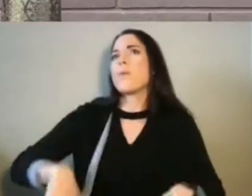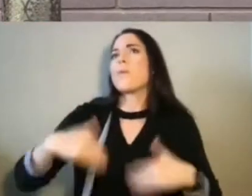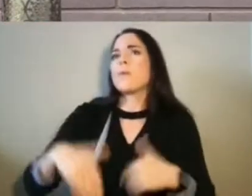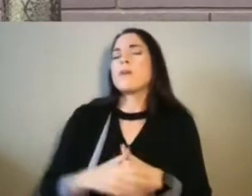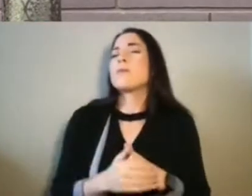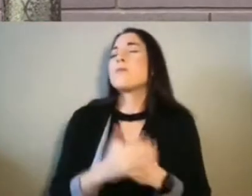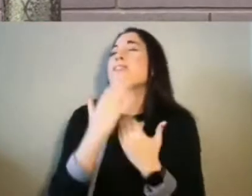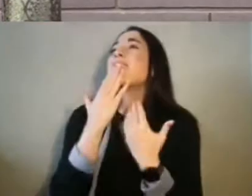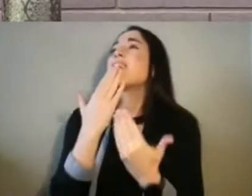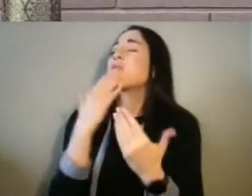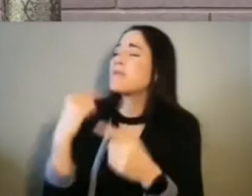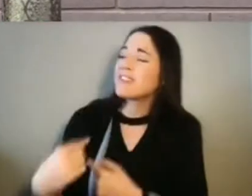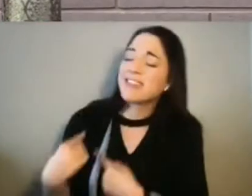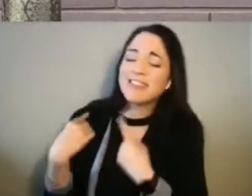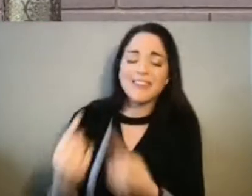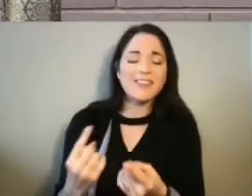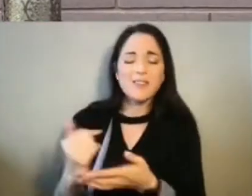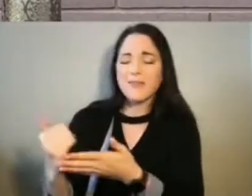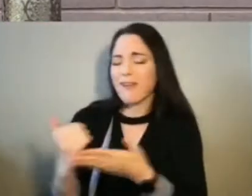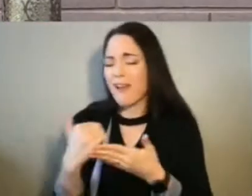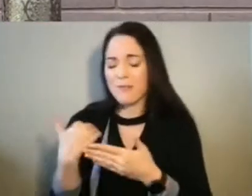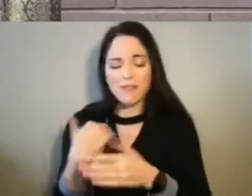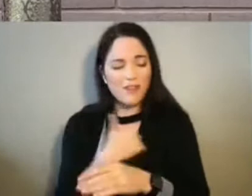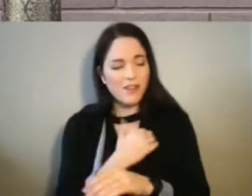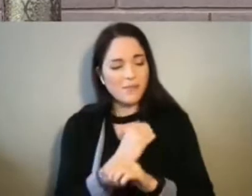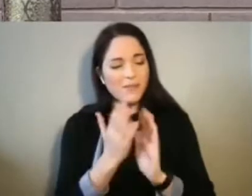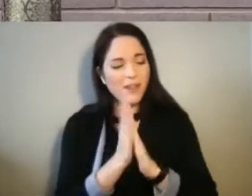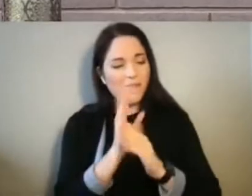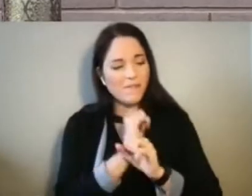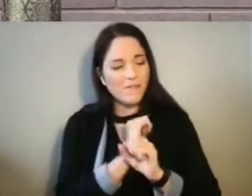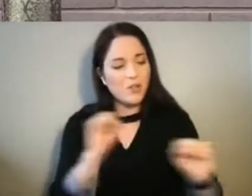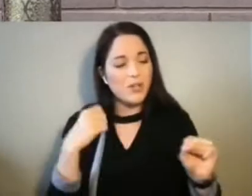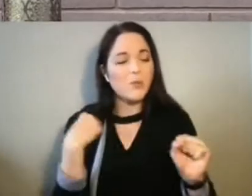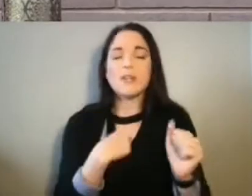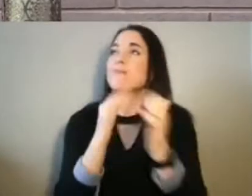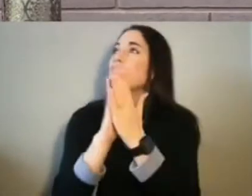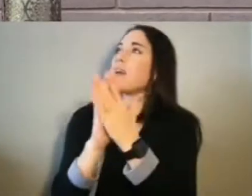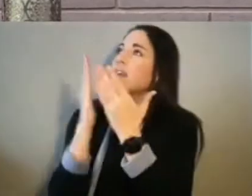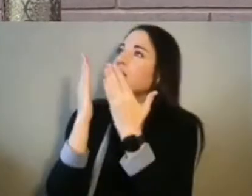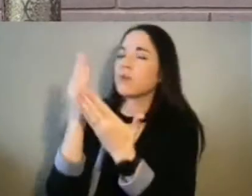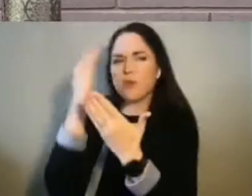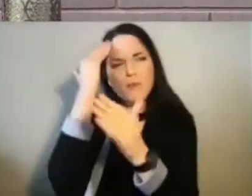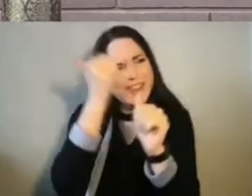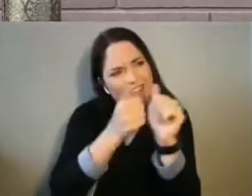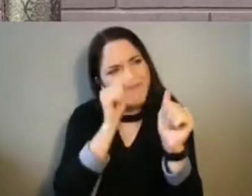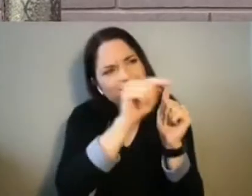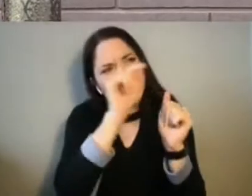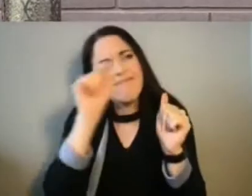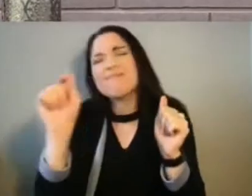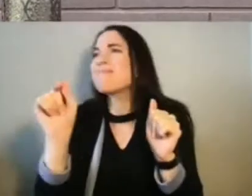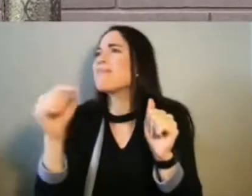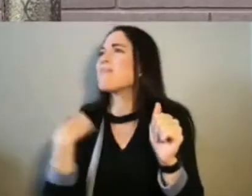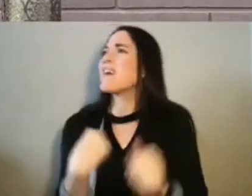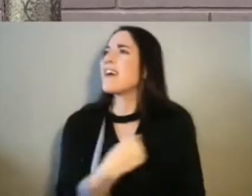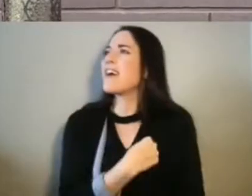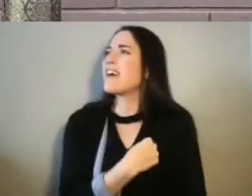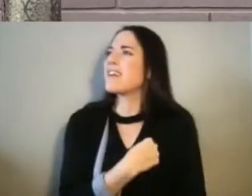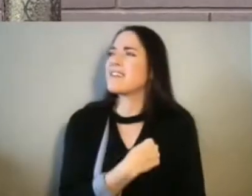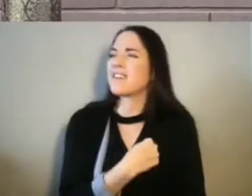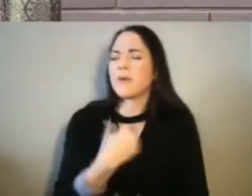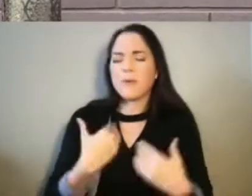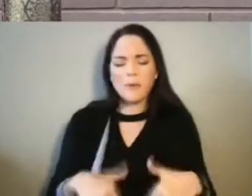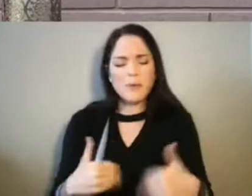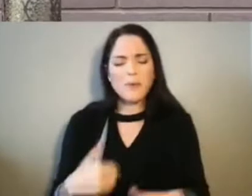We thank you, God, for your border-free spirit that moves within each one of us. Continue to show us